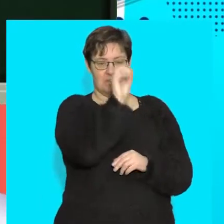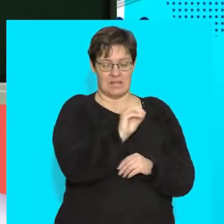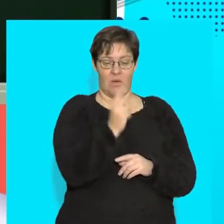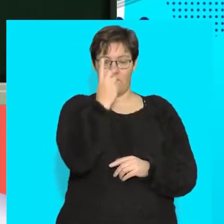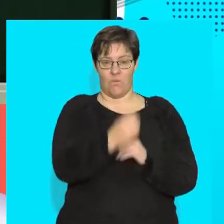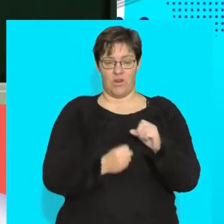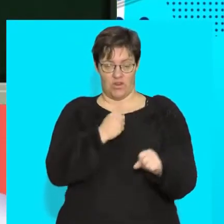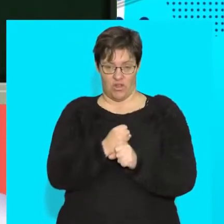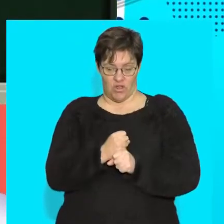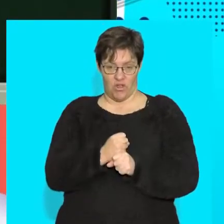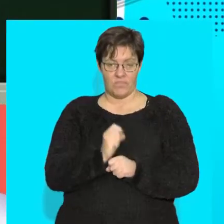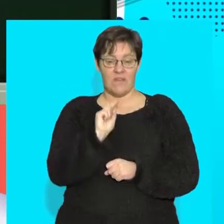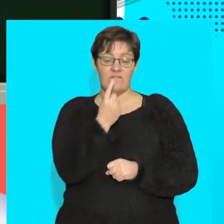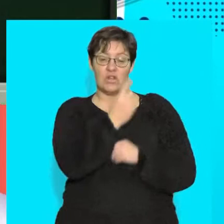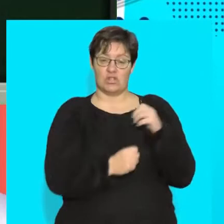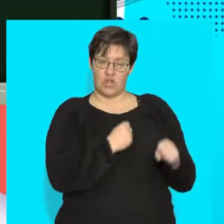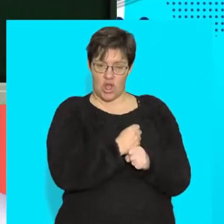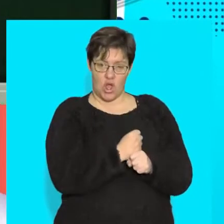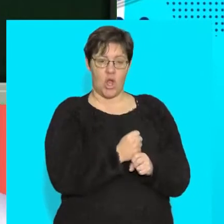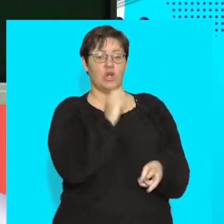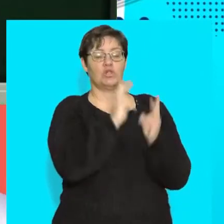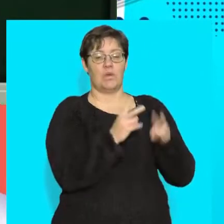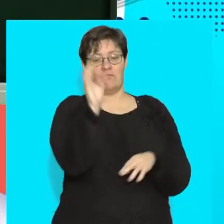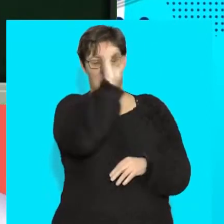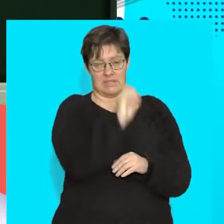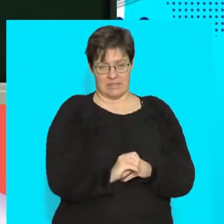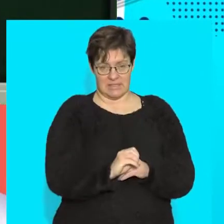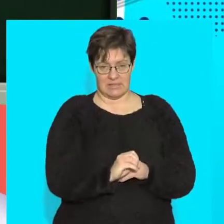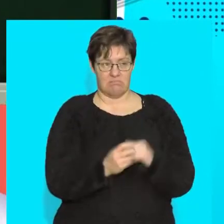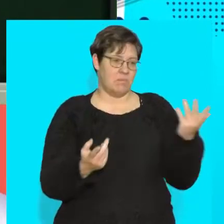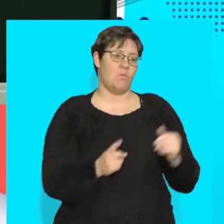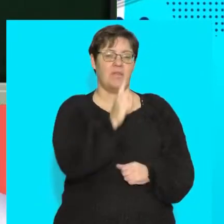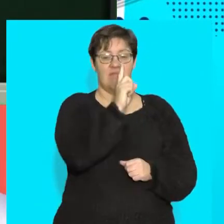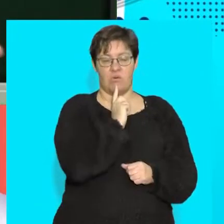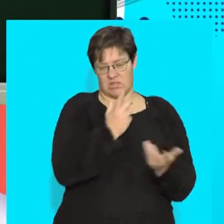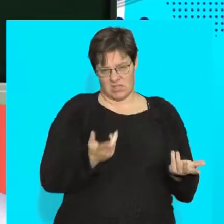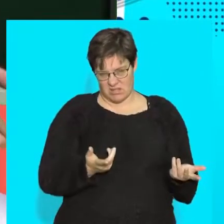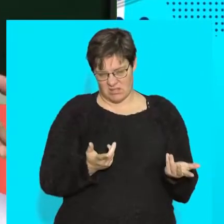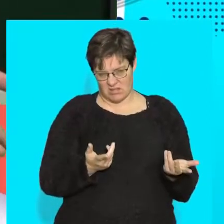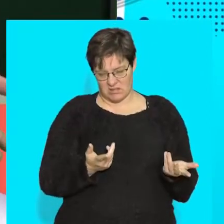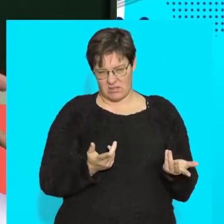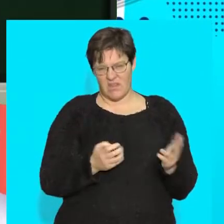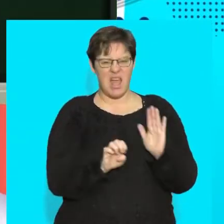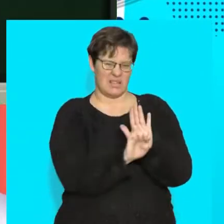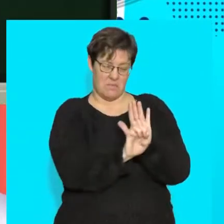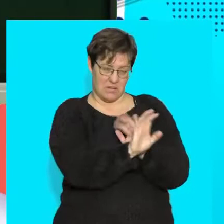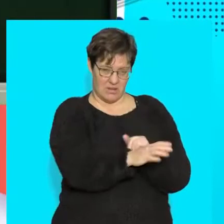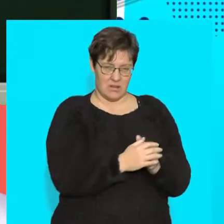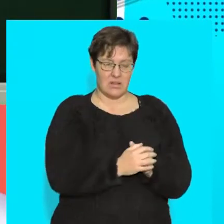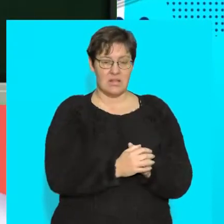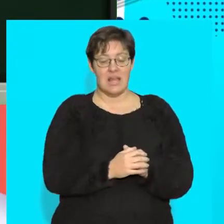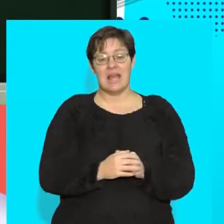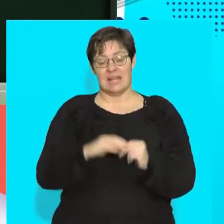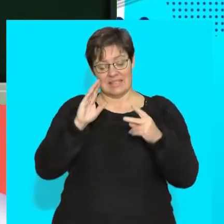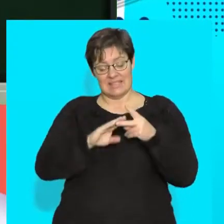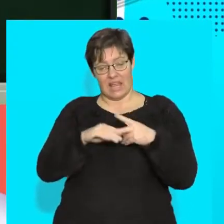annum, the first year you are going to get 12% of maybe 1,000 rand, if that's your initial investment. The